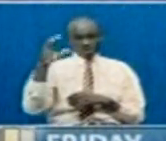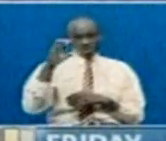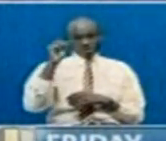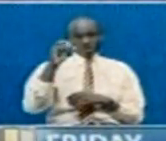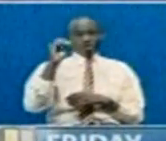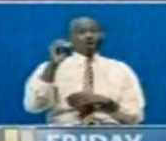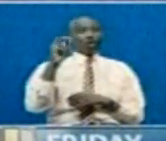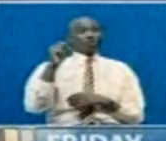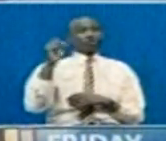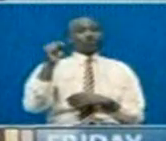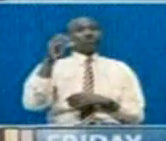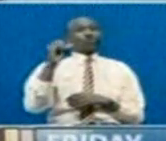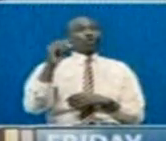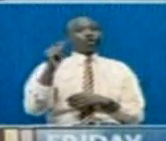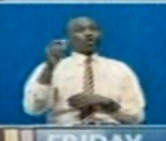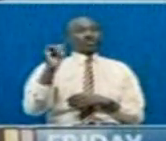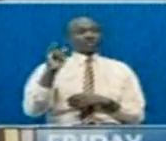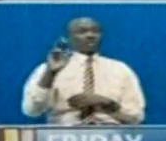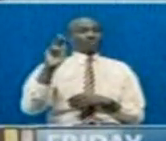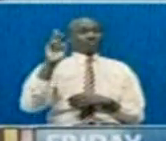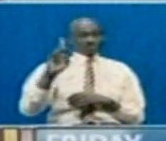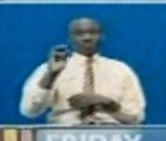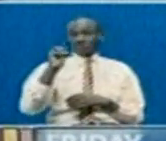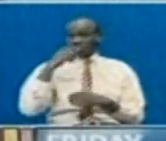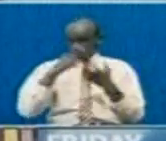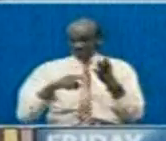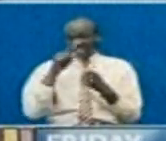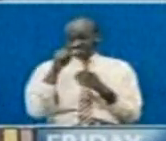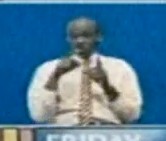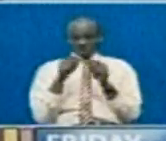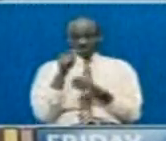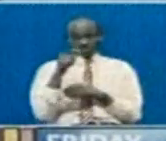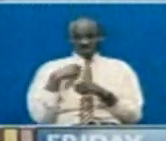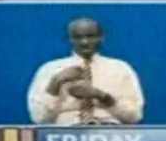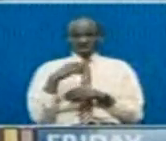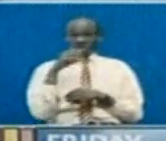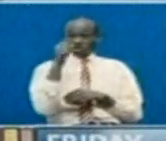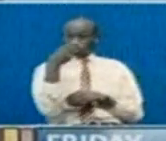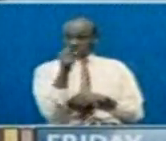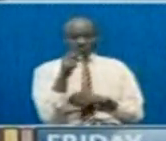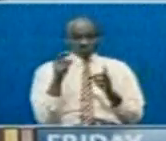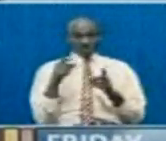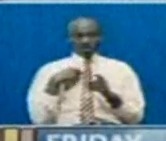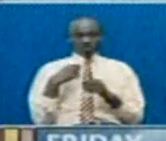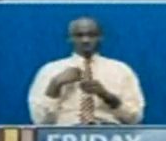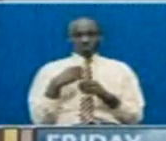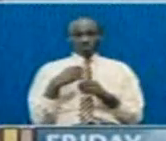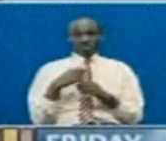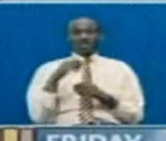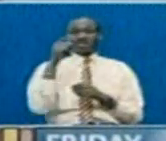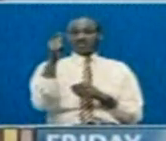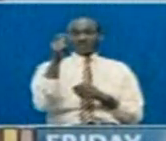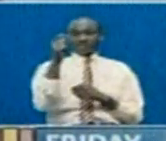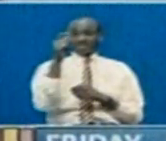In that word, Betty, letter T. Text sound t, not sound sh. We just say a